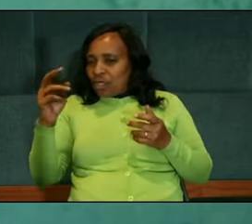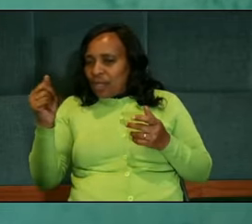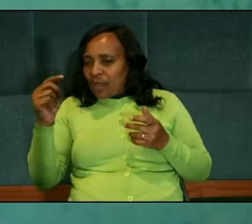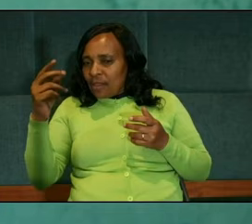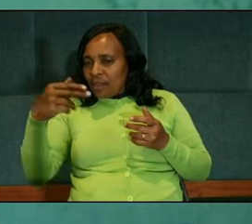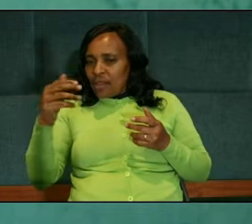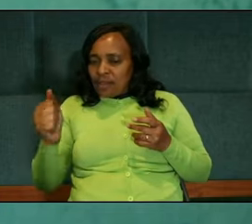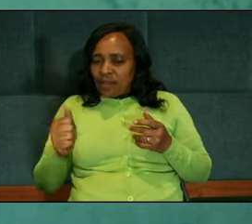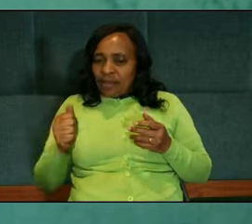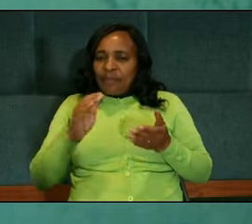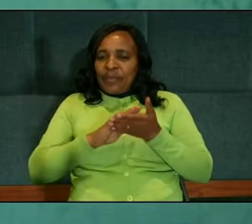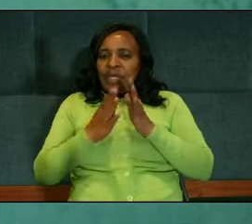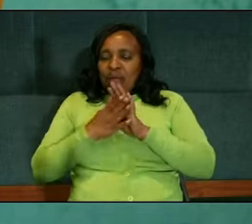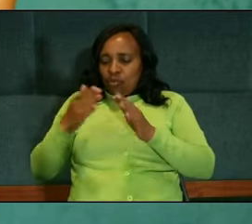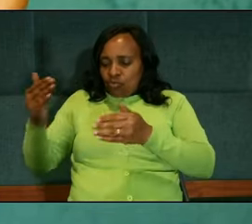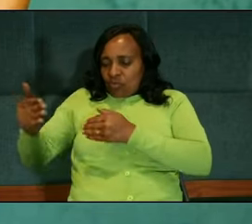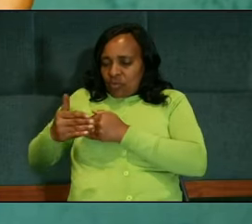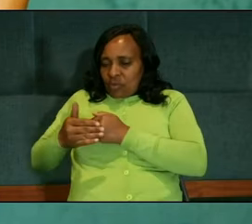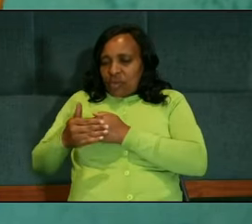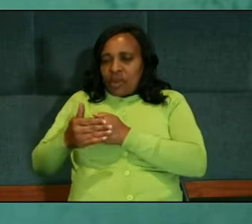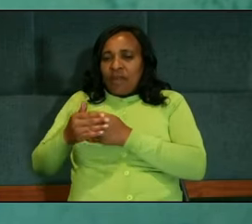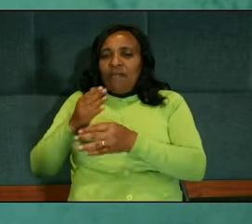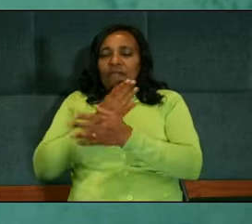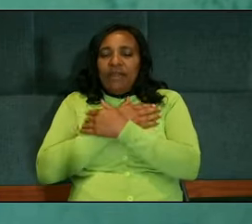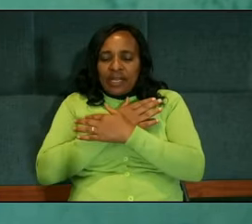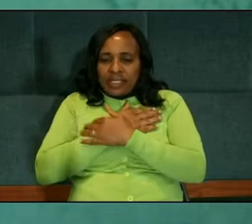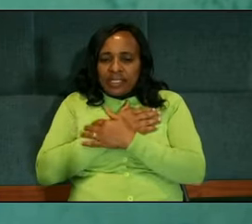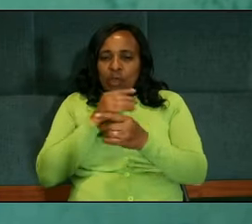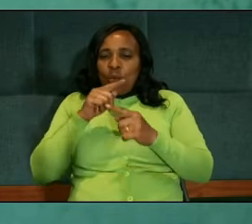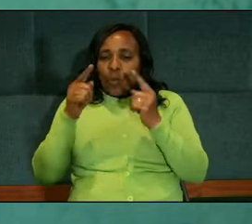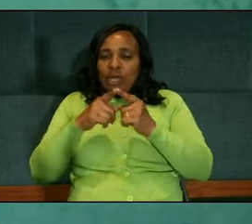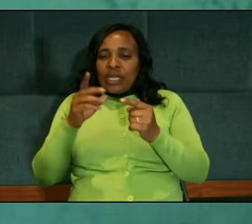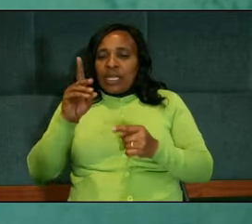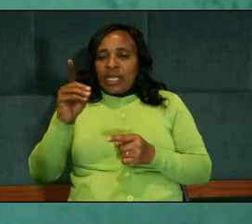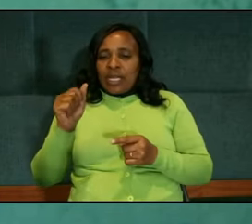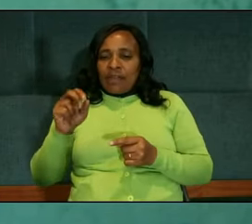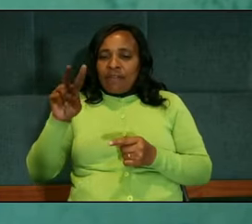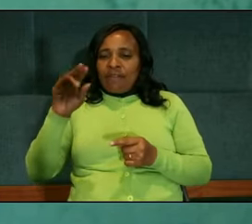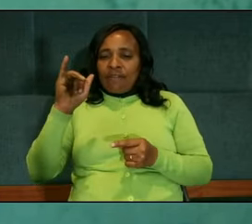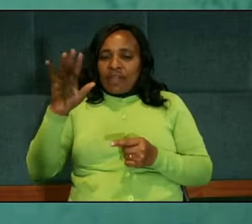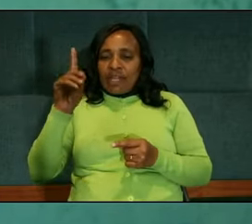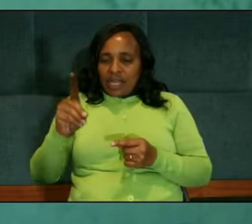became really close. And this was after David had joined Saul's